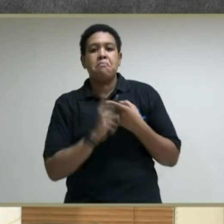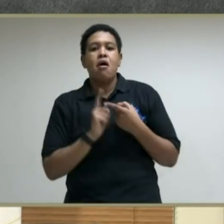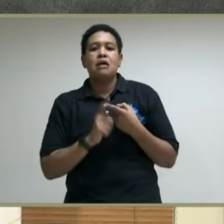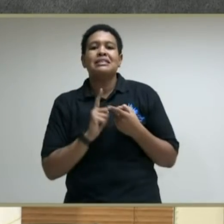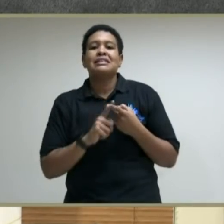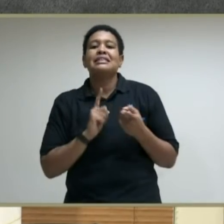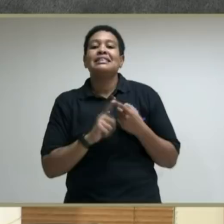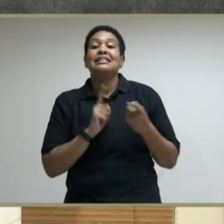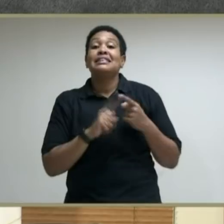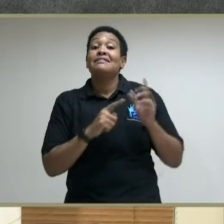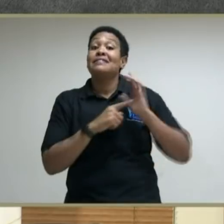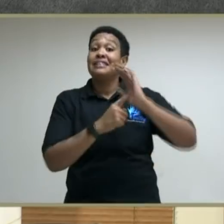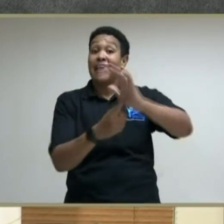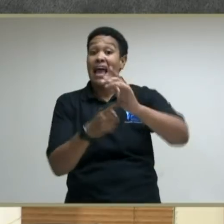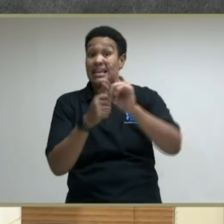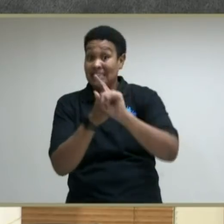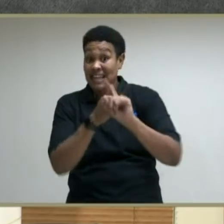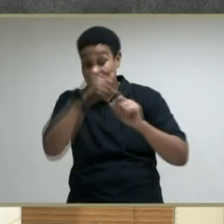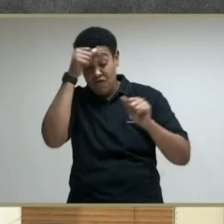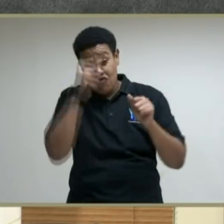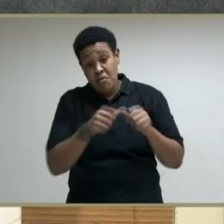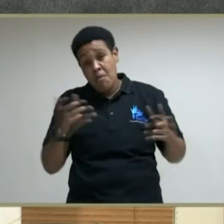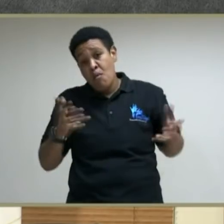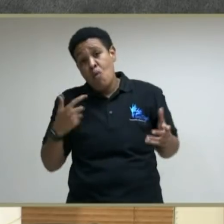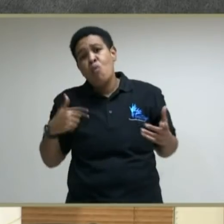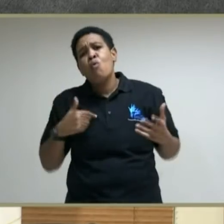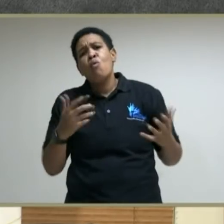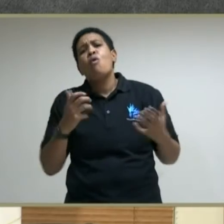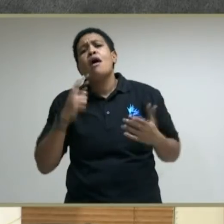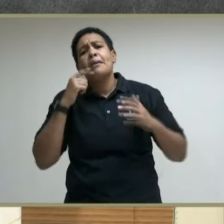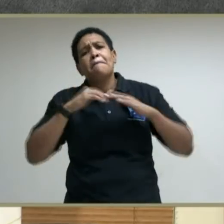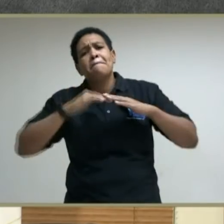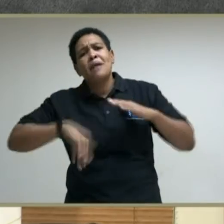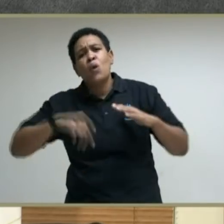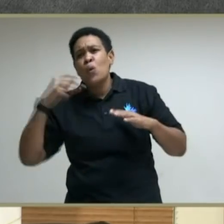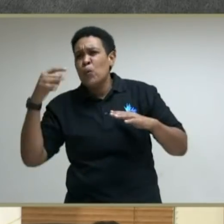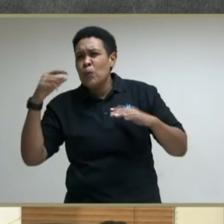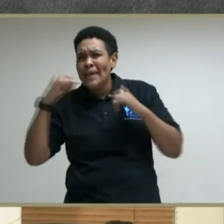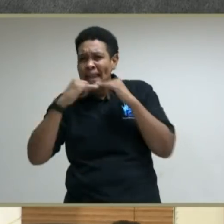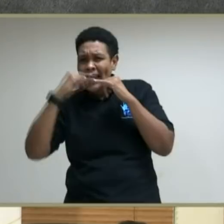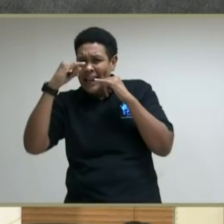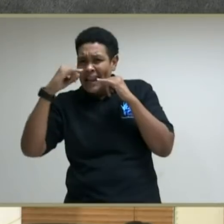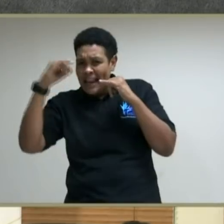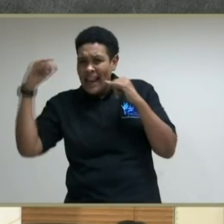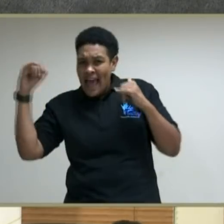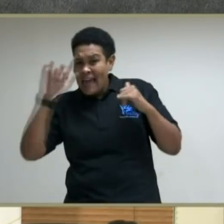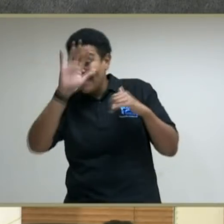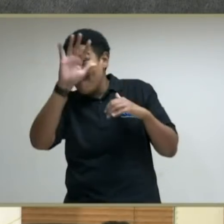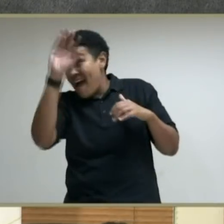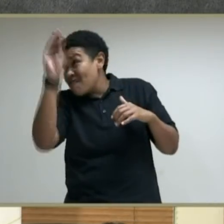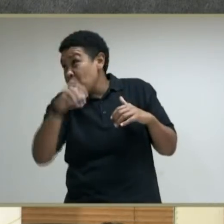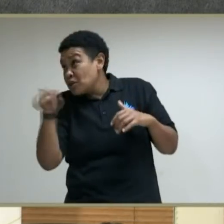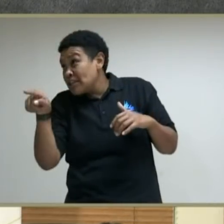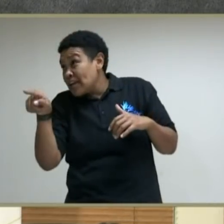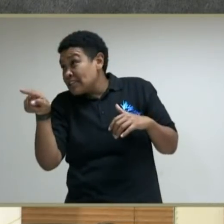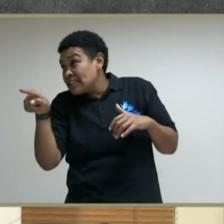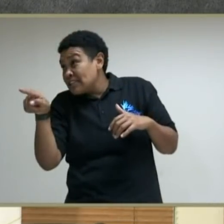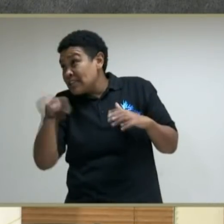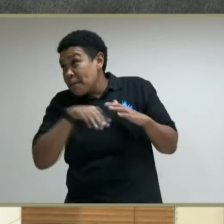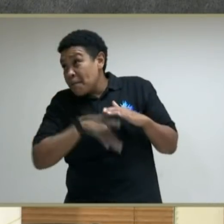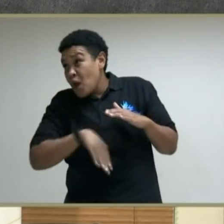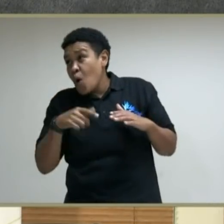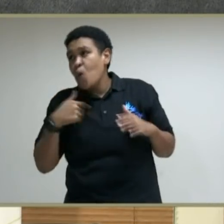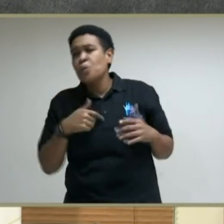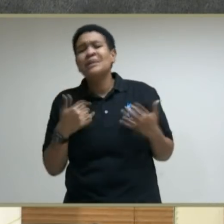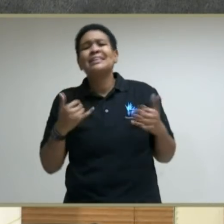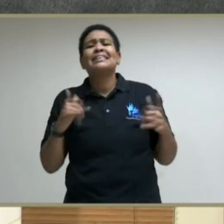Positive signs. Remember that we want to get below that green line, which is 5%, and we're still